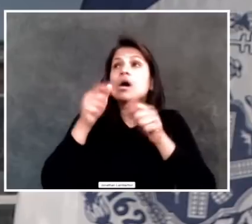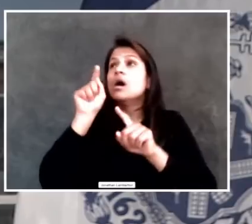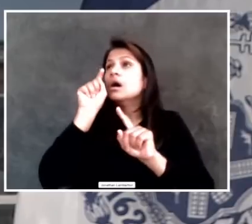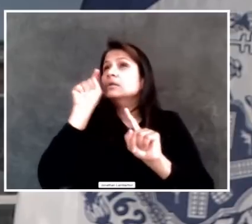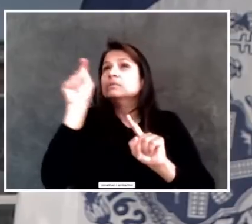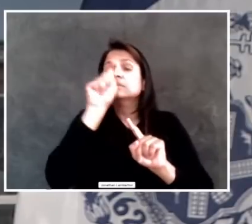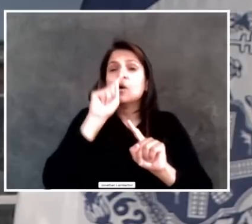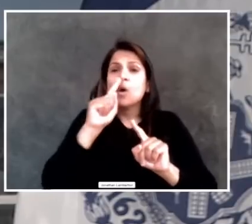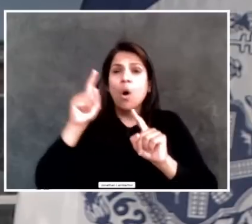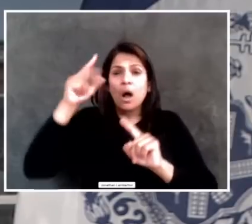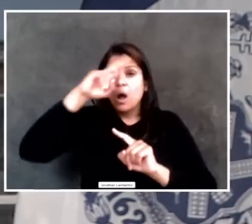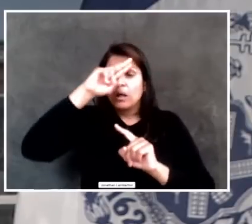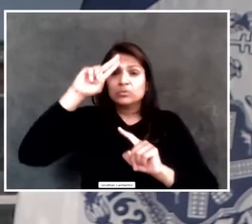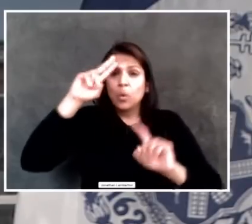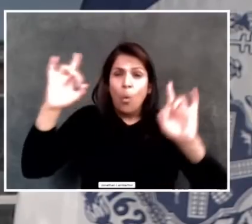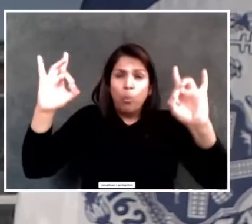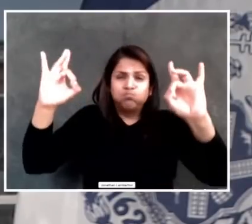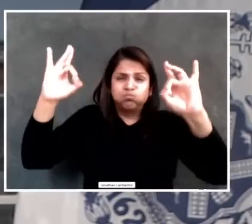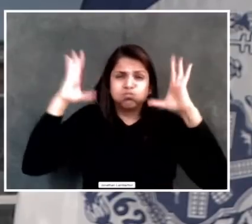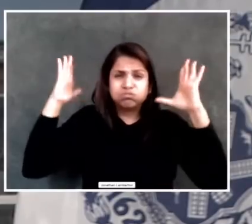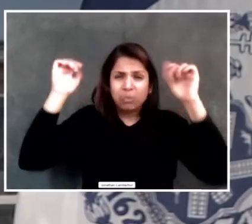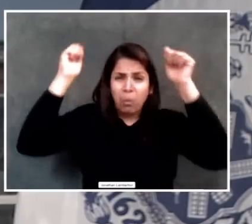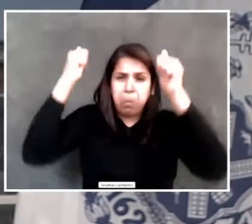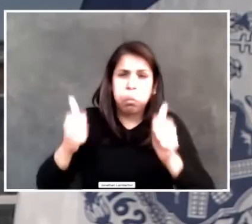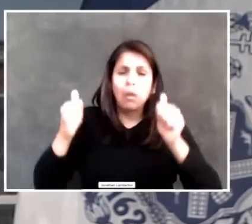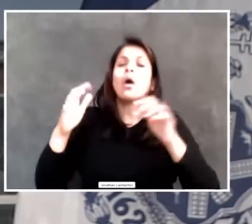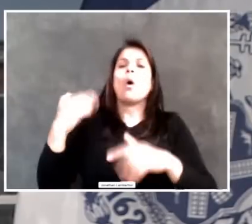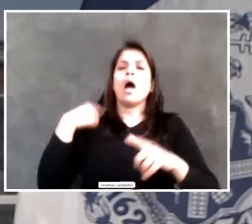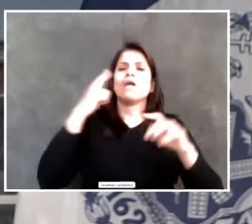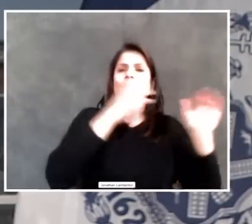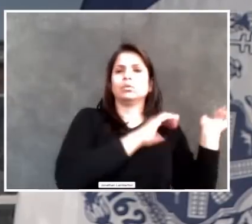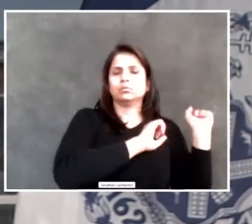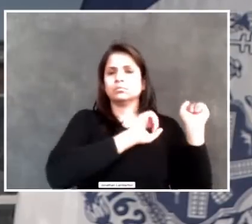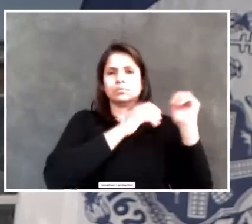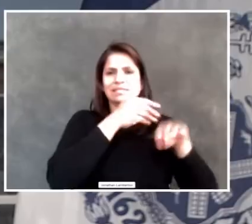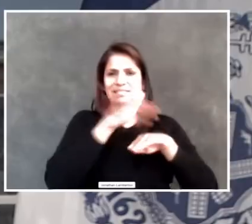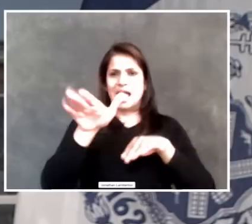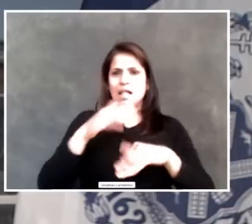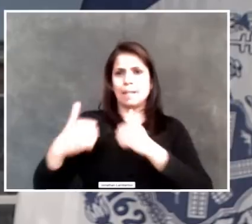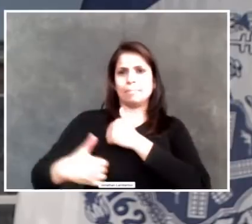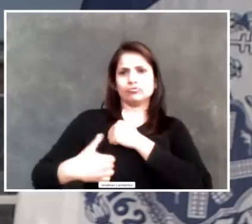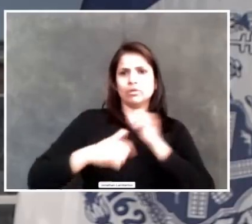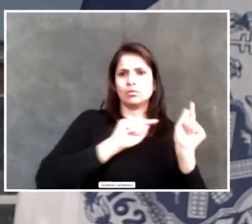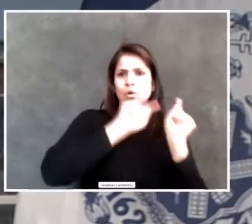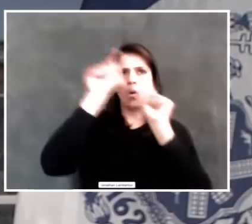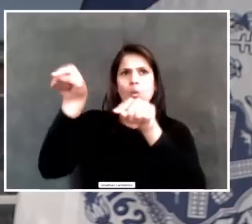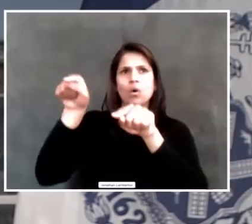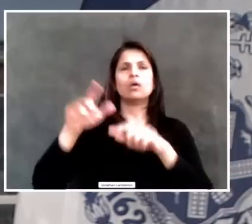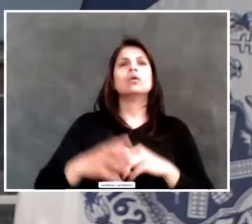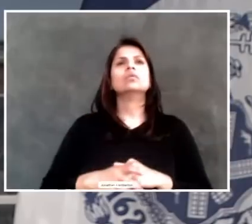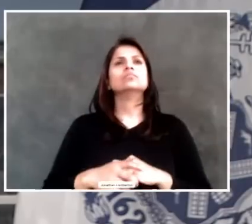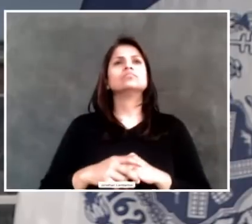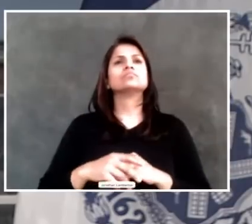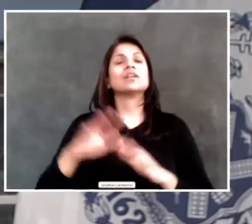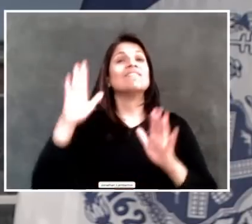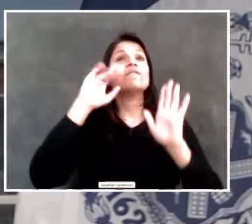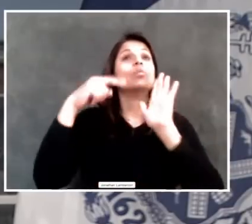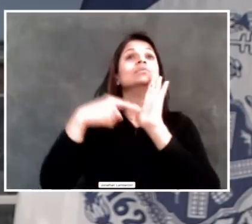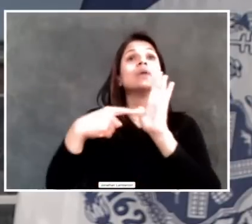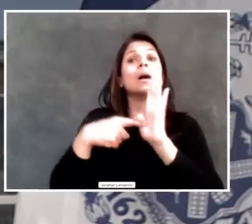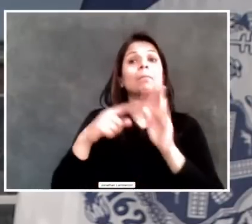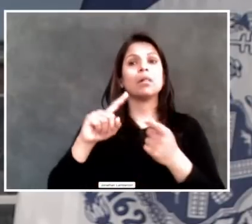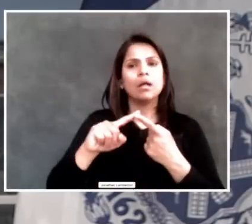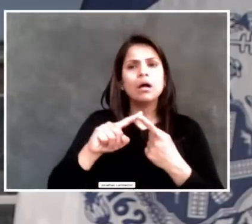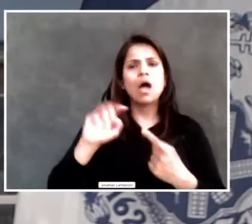Bellevue Hospital, that the military medical personnel going right into the ICUs and emergency departments was a high